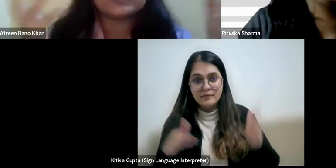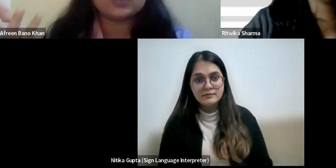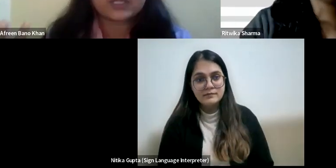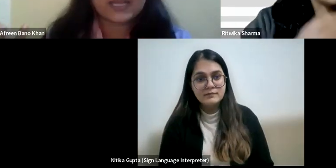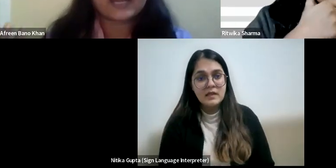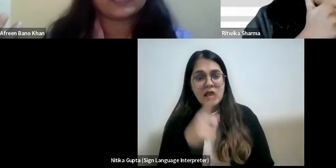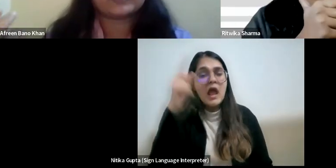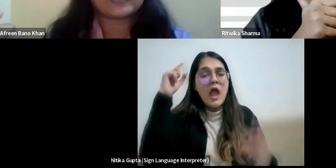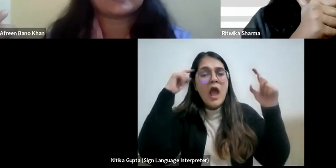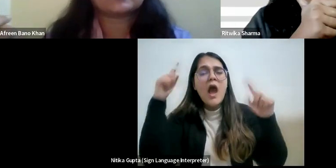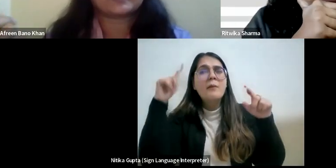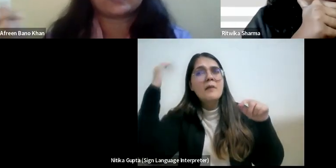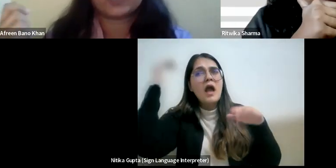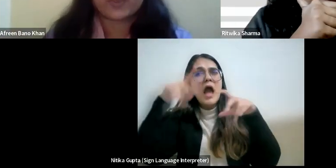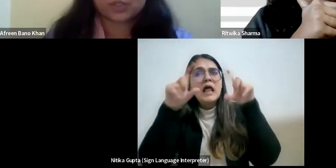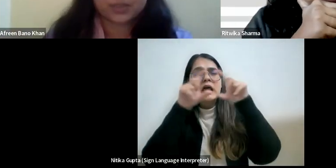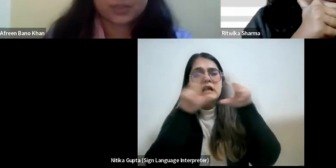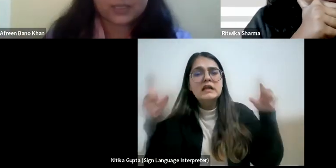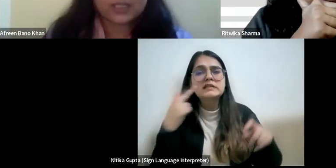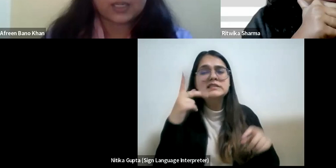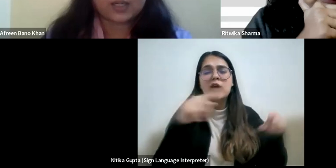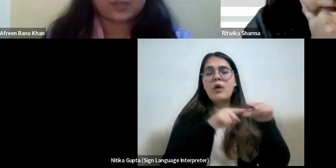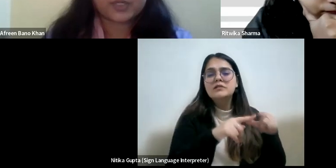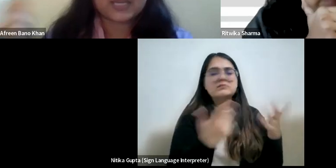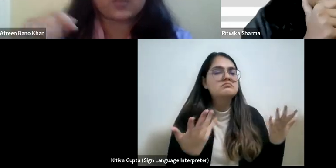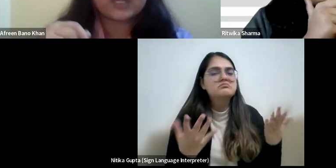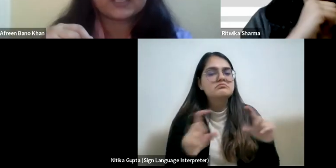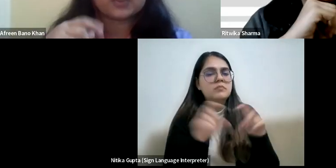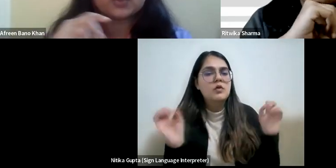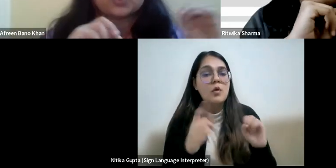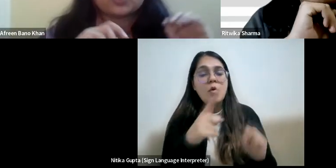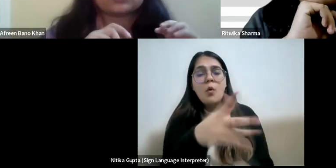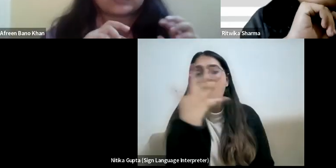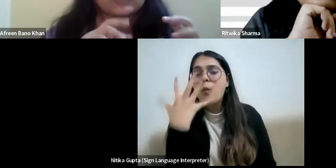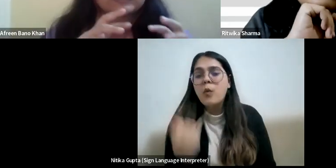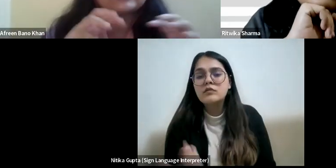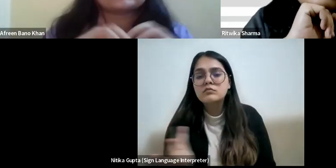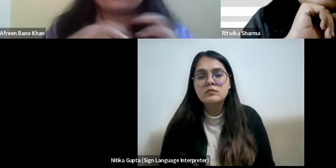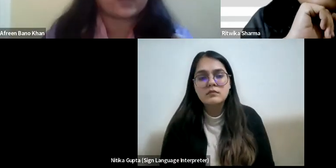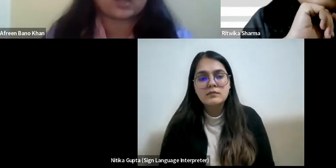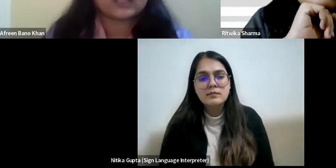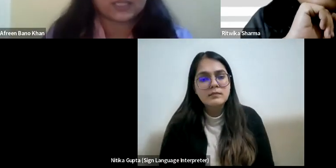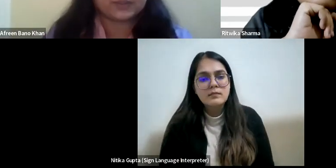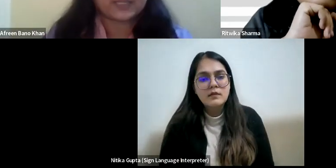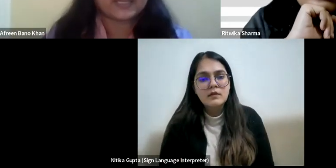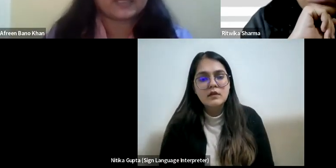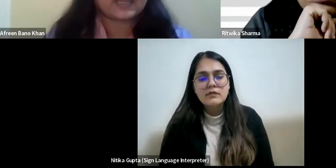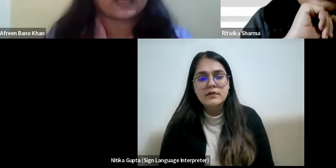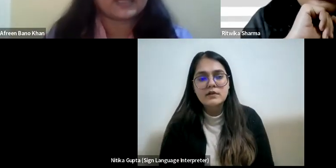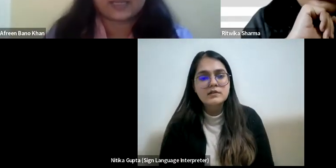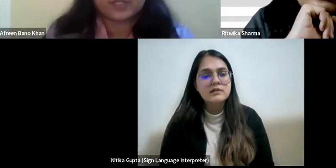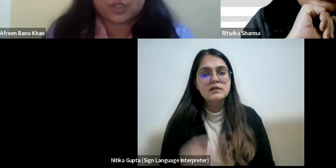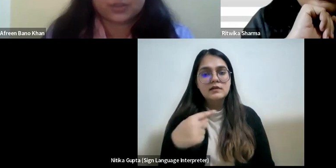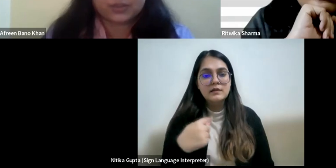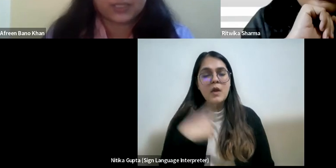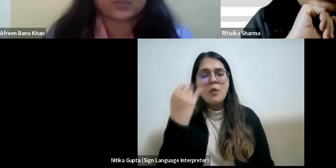very clearly looking at it as academic questions, because I wanted to, in some way or the other, and